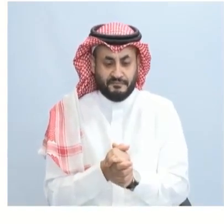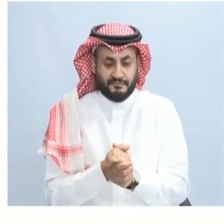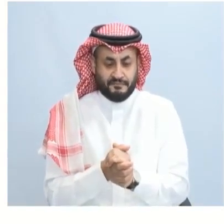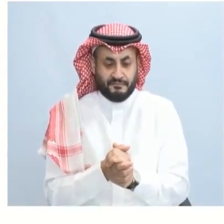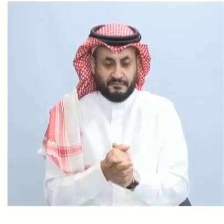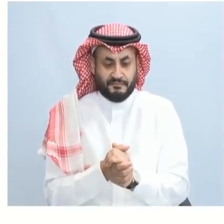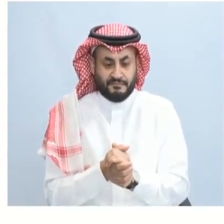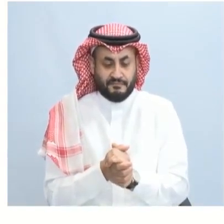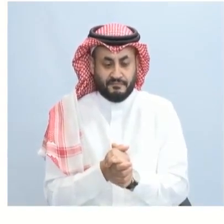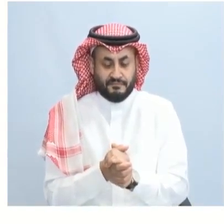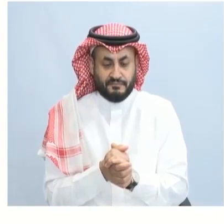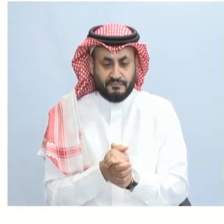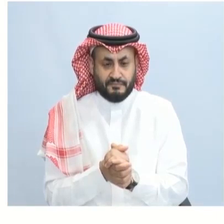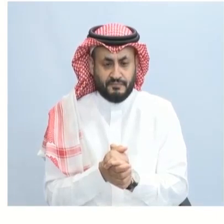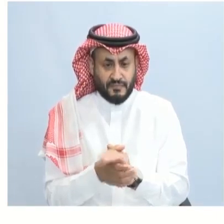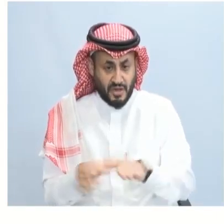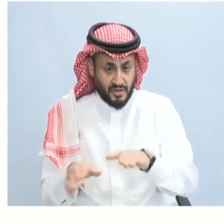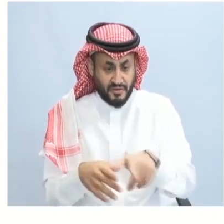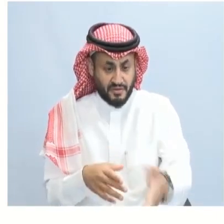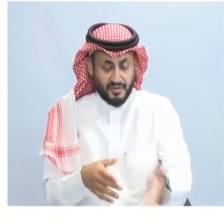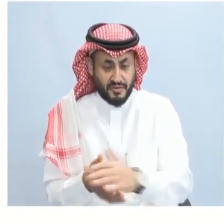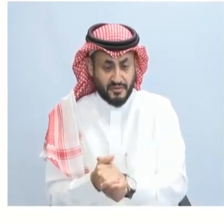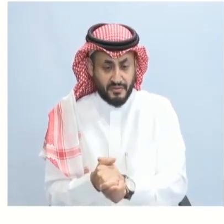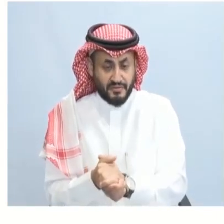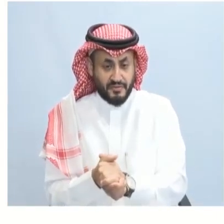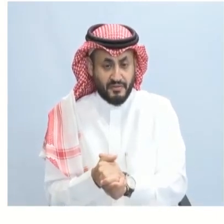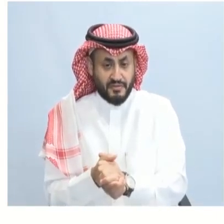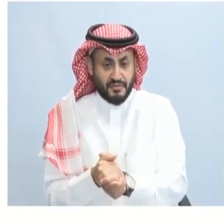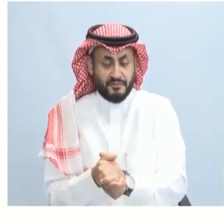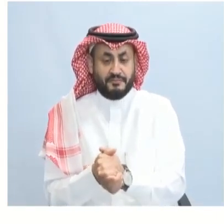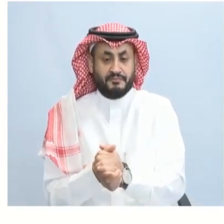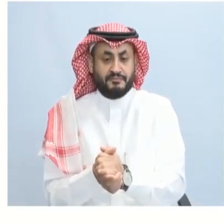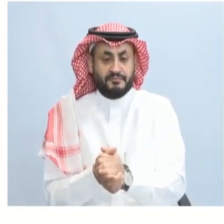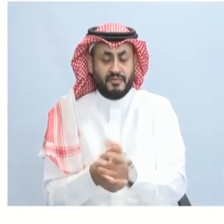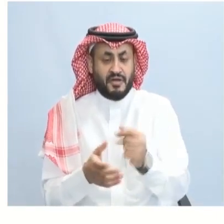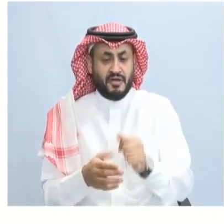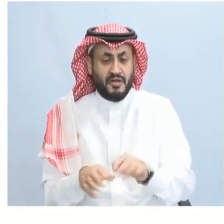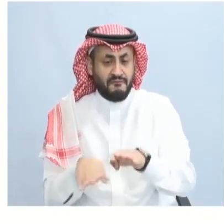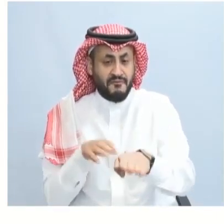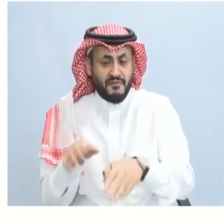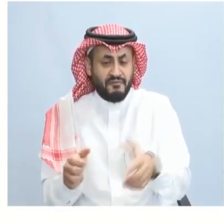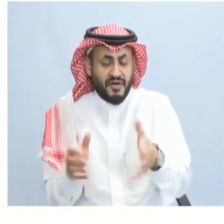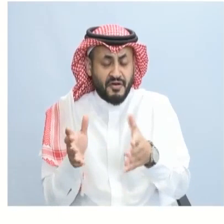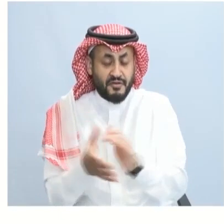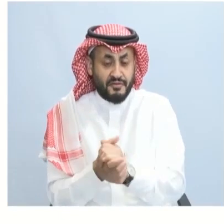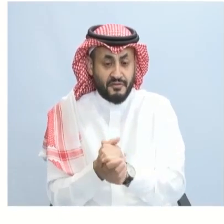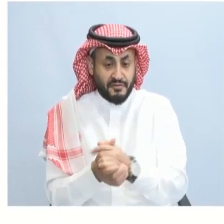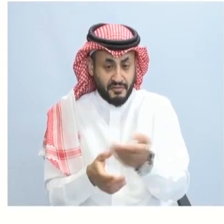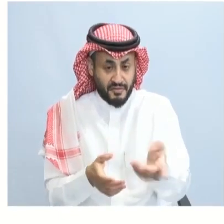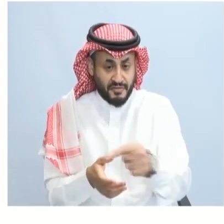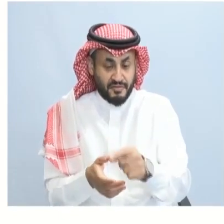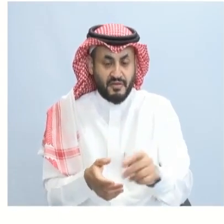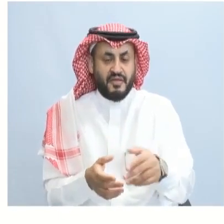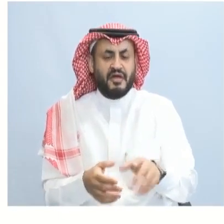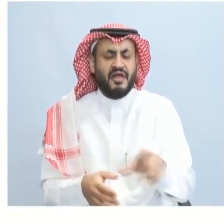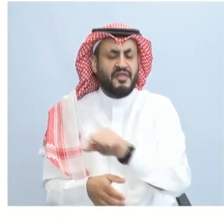He gets cold feet. So whenever he decides to do something, he feels that he is scared. So